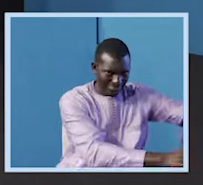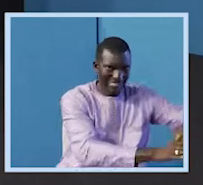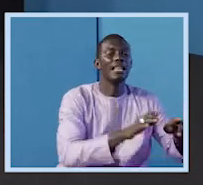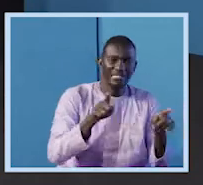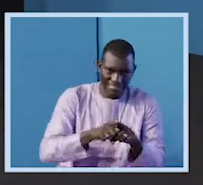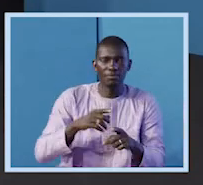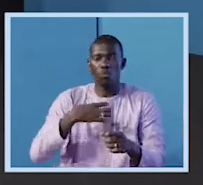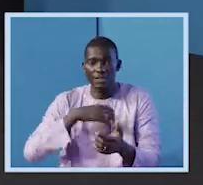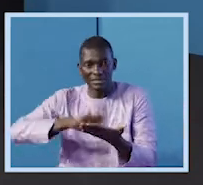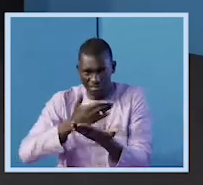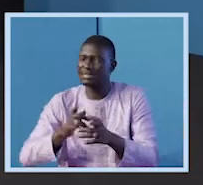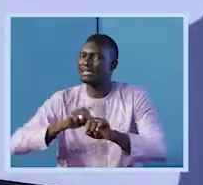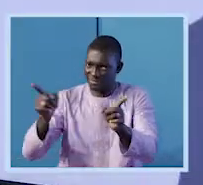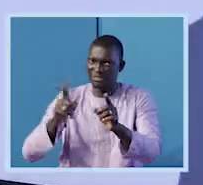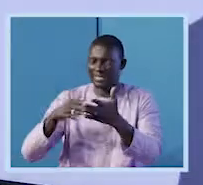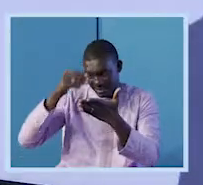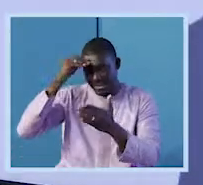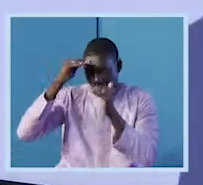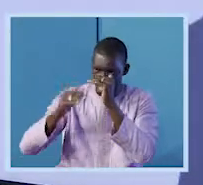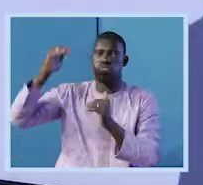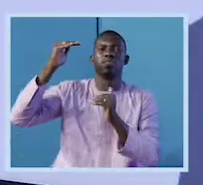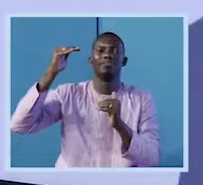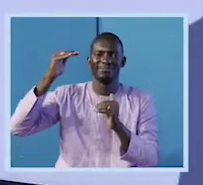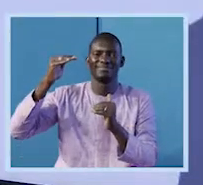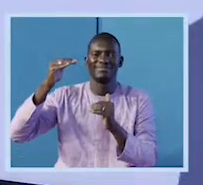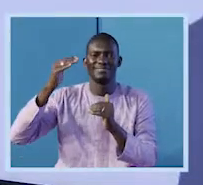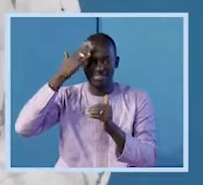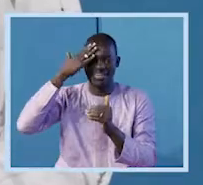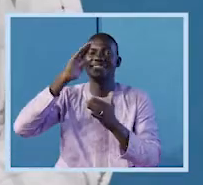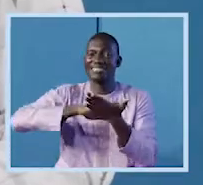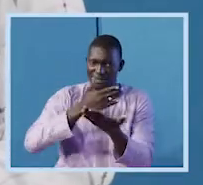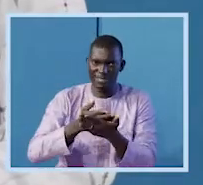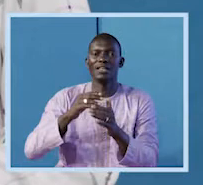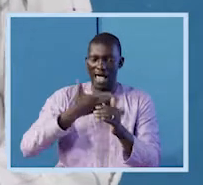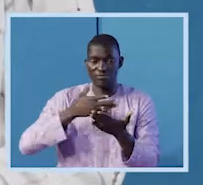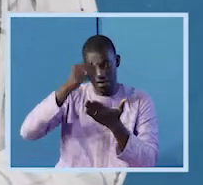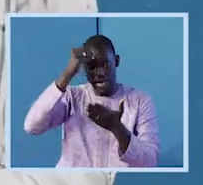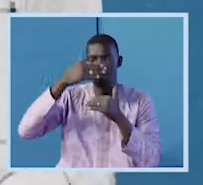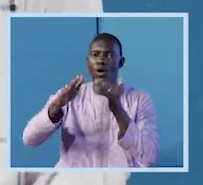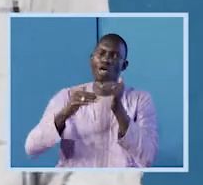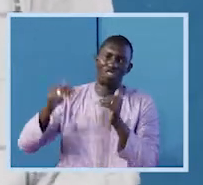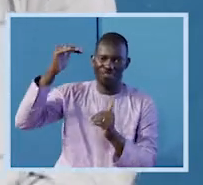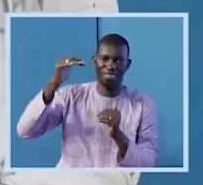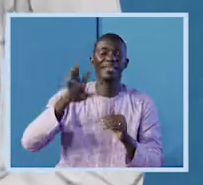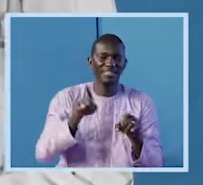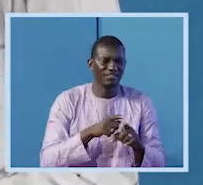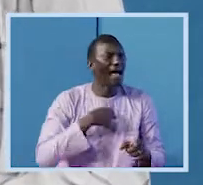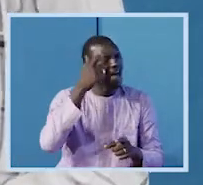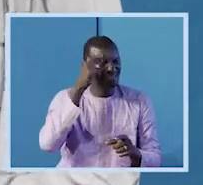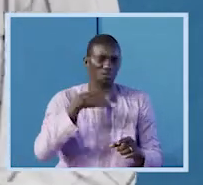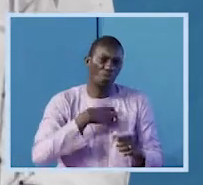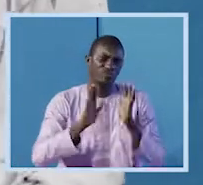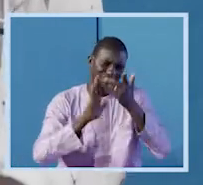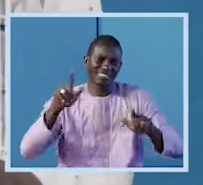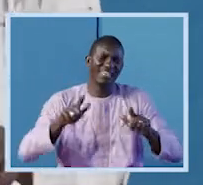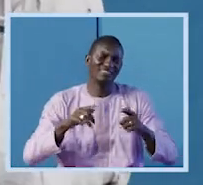different thing. Yeah. You need to go to the next level. You have to, before you become an interpreter. I think that is quite clear. Yeah. But I think just being able to sign is amazing. Yeah.